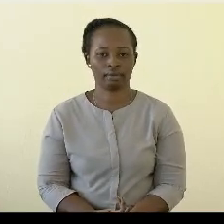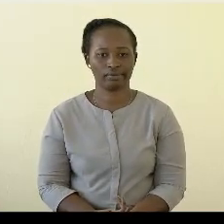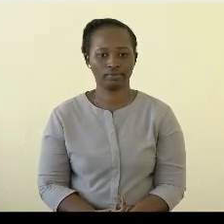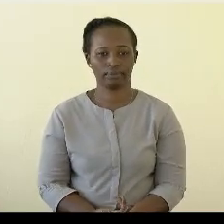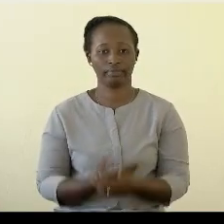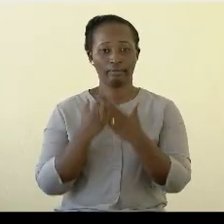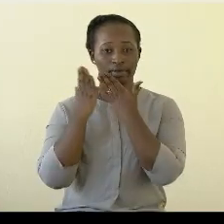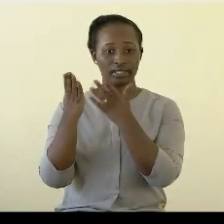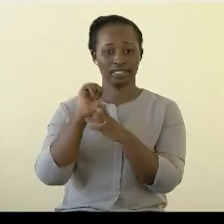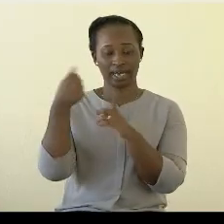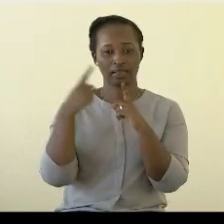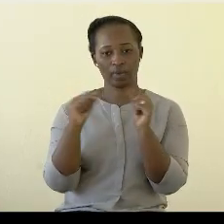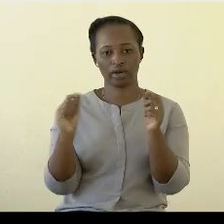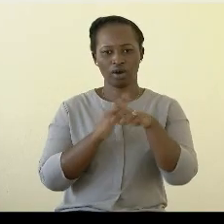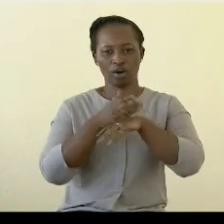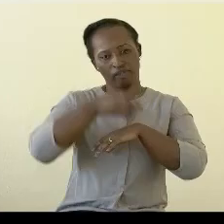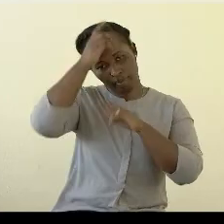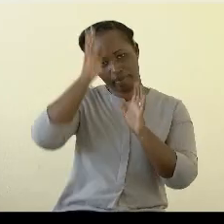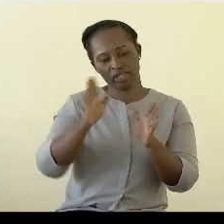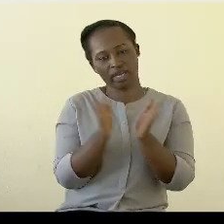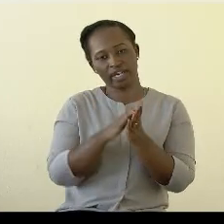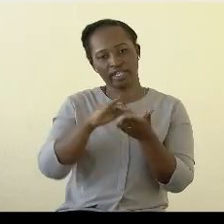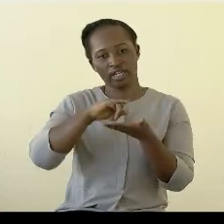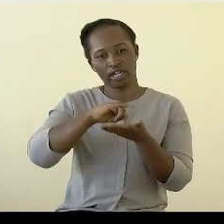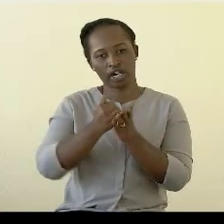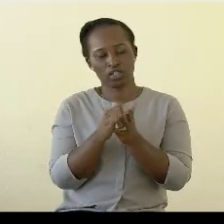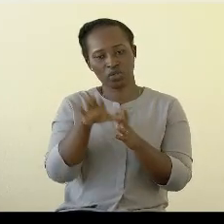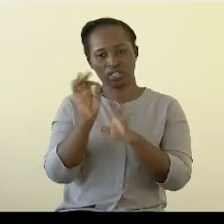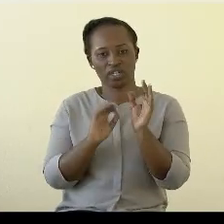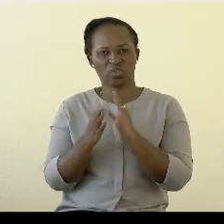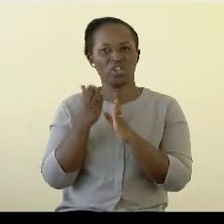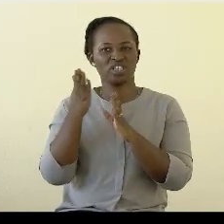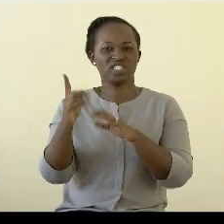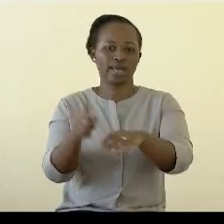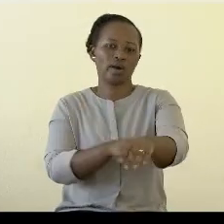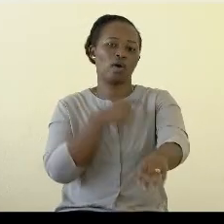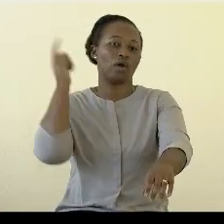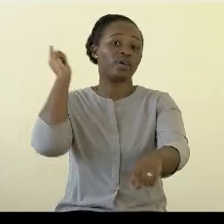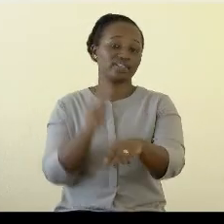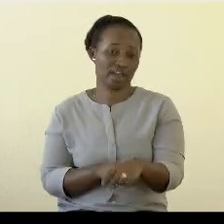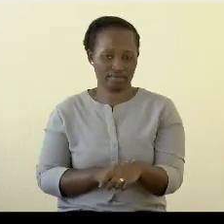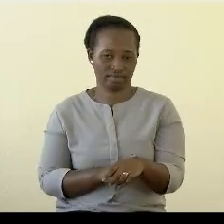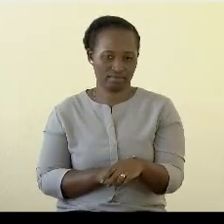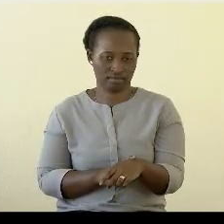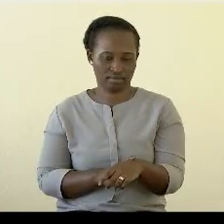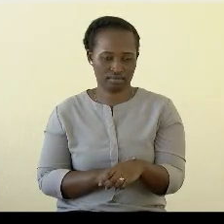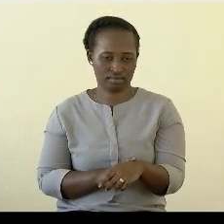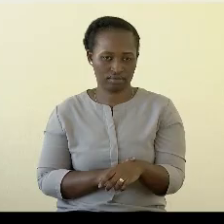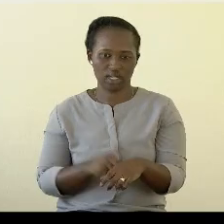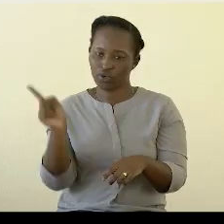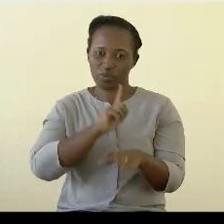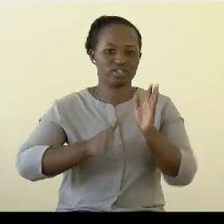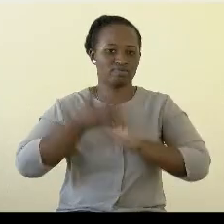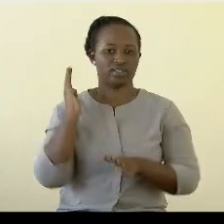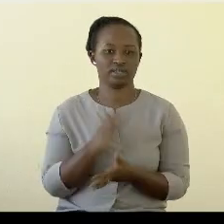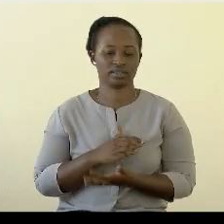So these other words, overpopulation and natural selection, these are long-term. They are not immediate